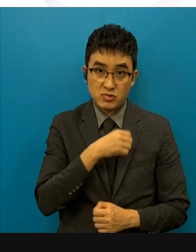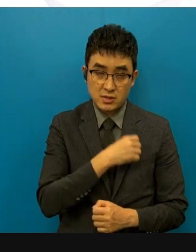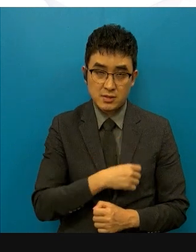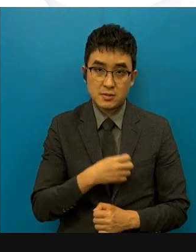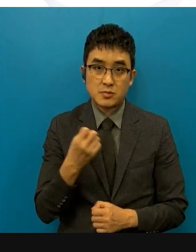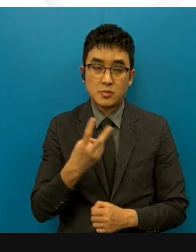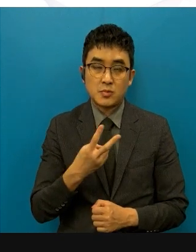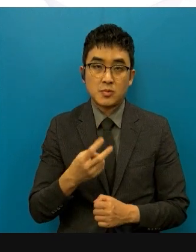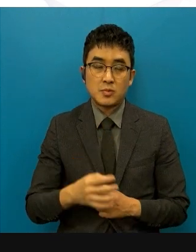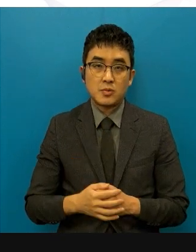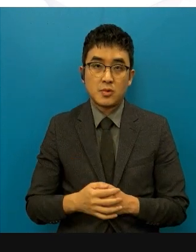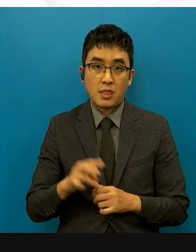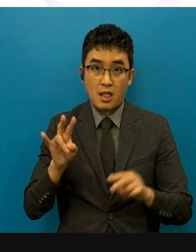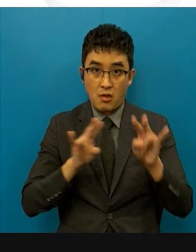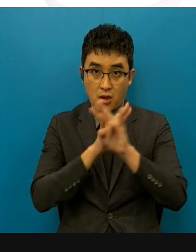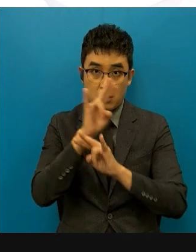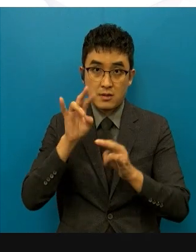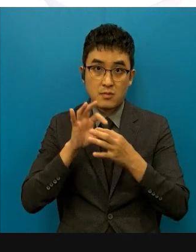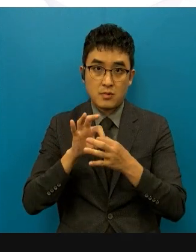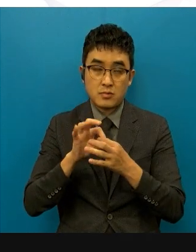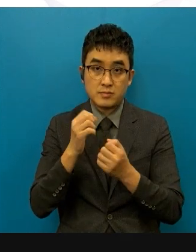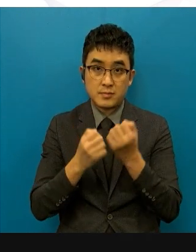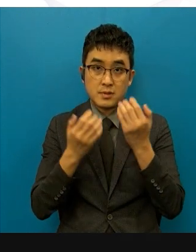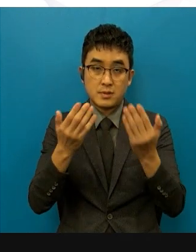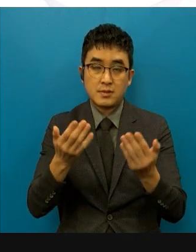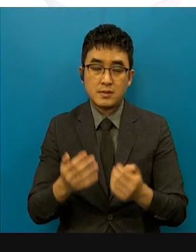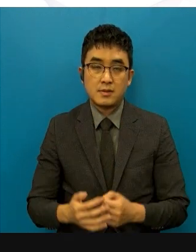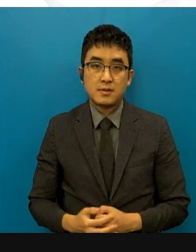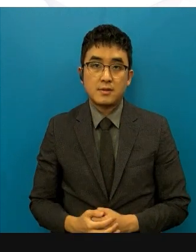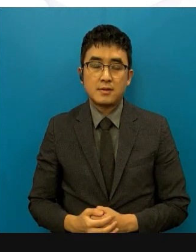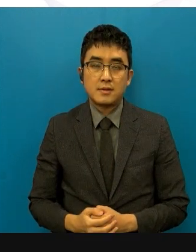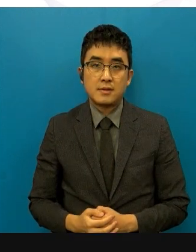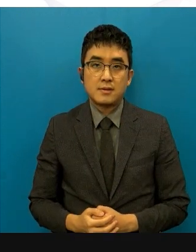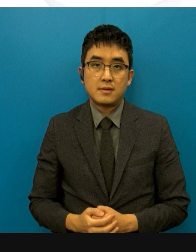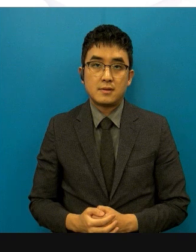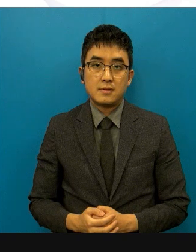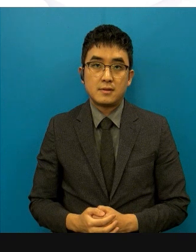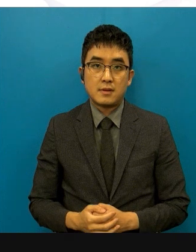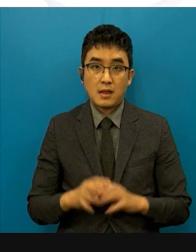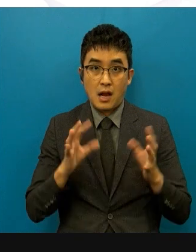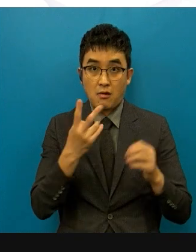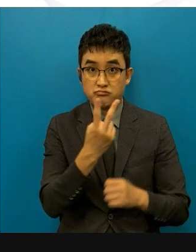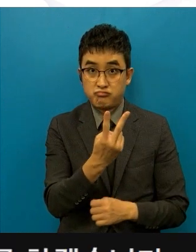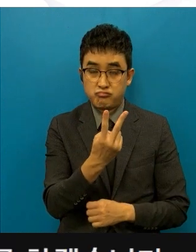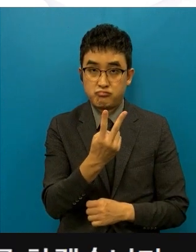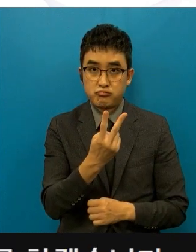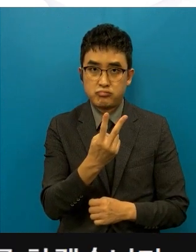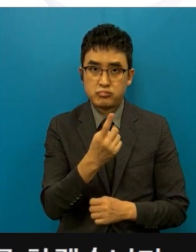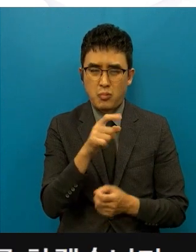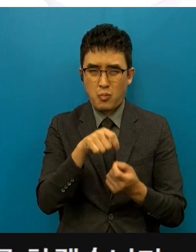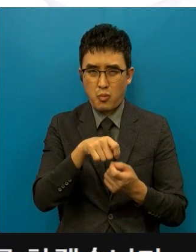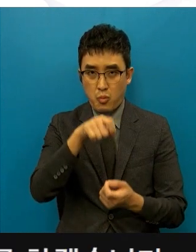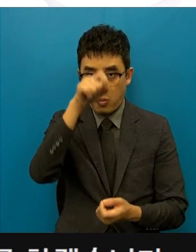two states where there has been the longest practice and where there